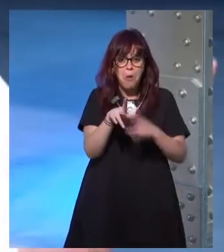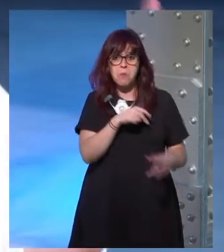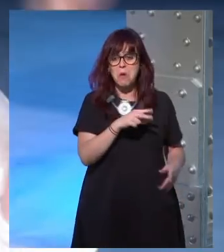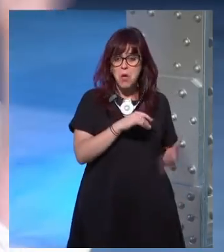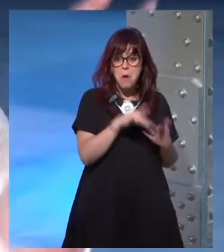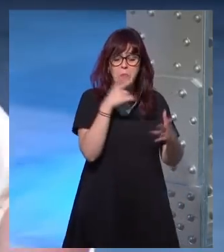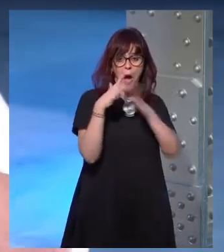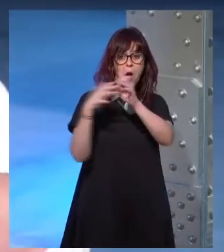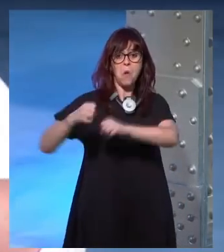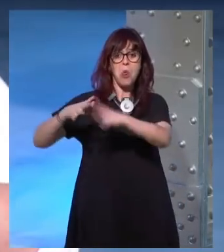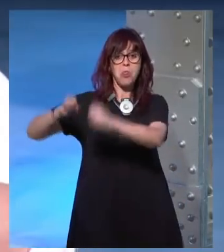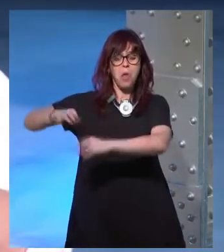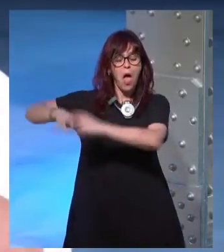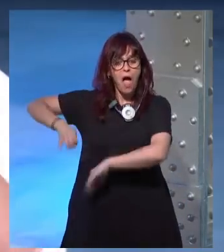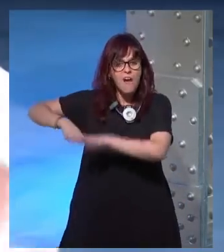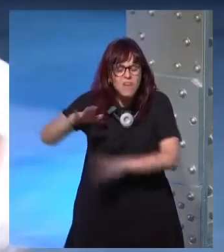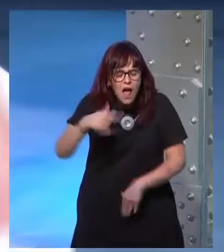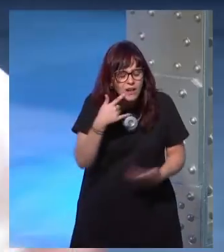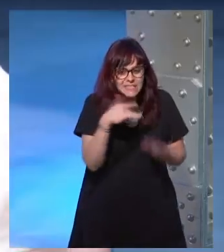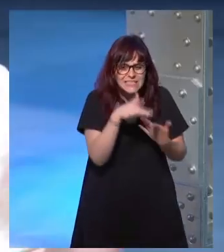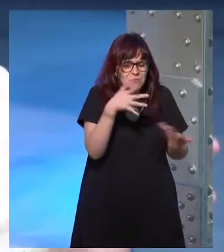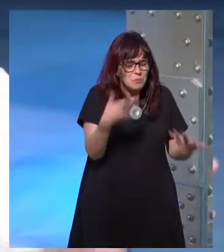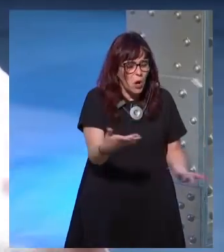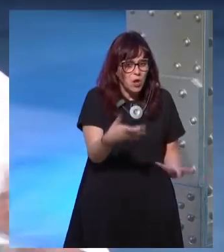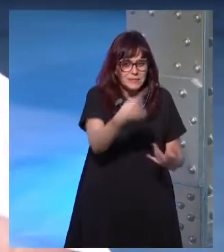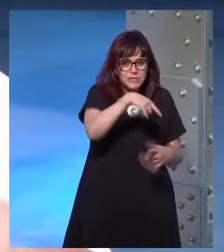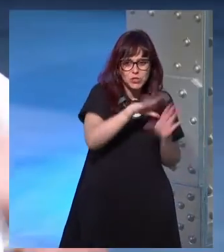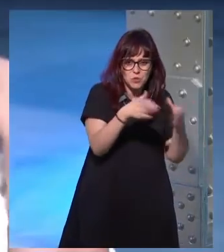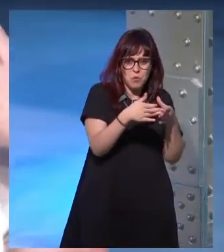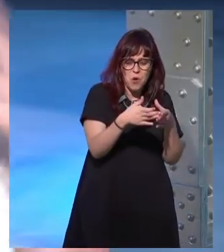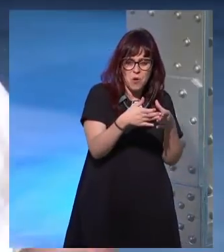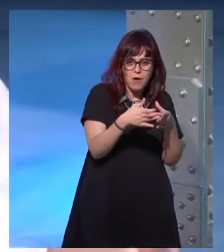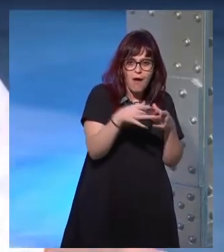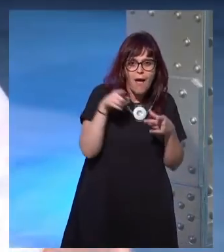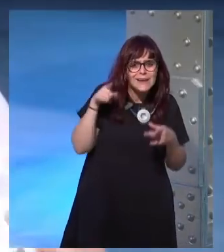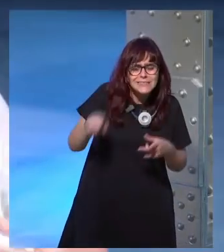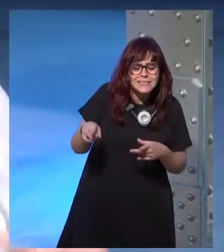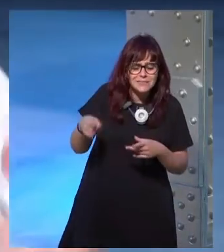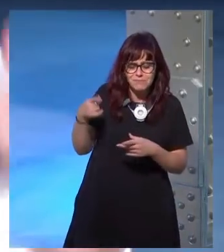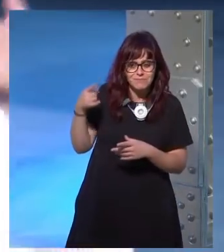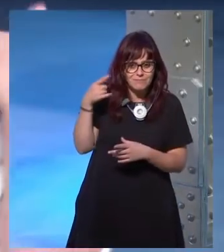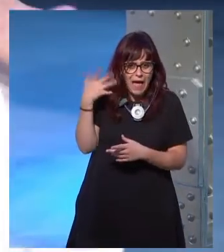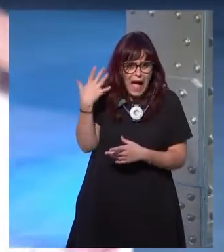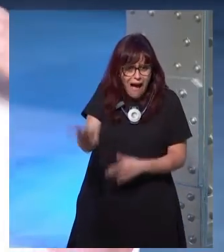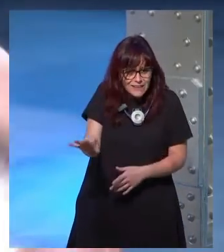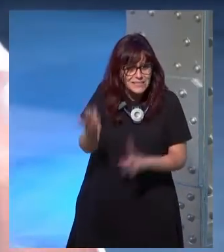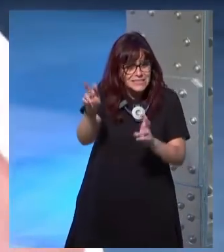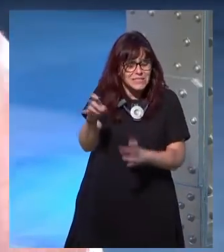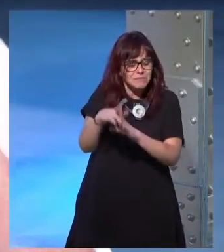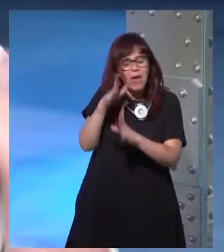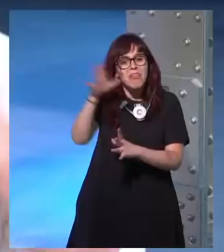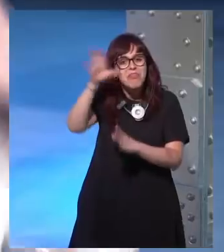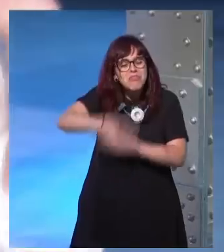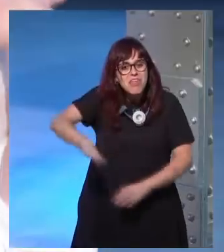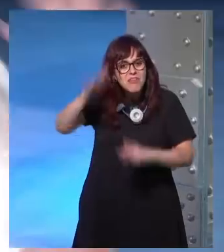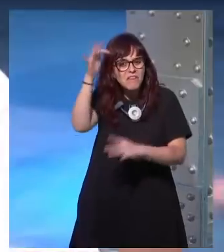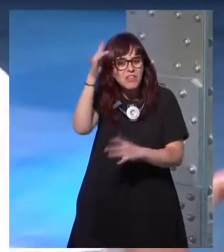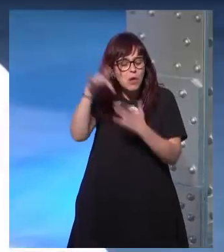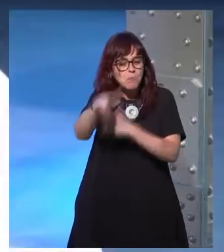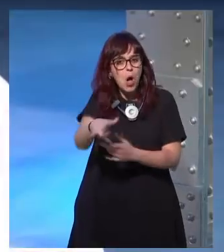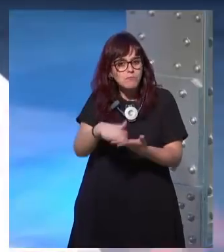And I will tell you, writing at this time, in this kind of golden age that we're having, is very intimidating for me, because I am like among like